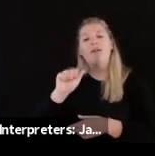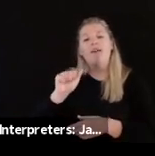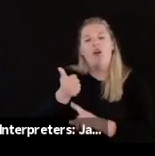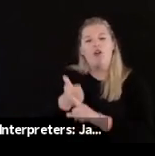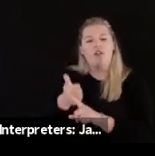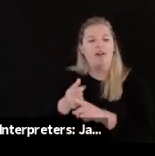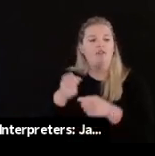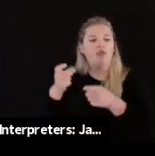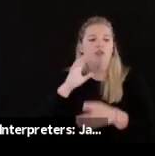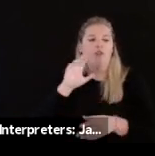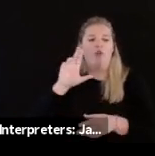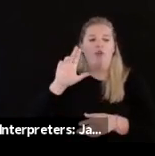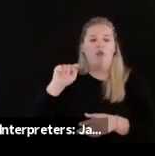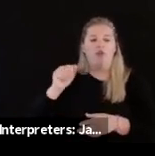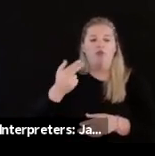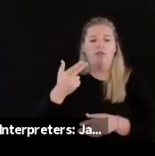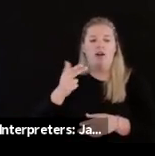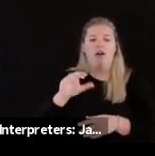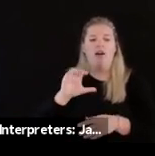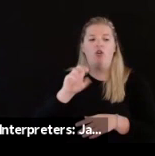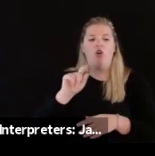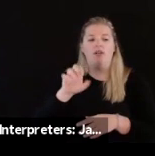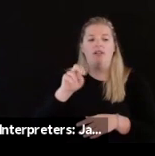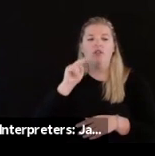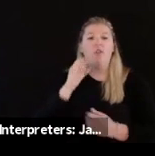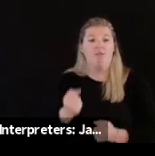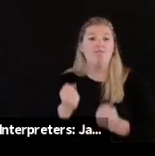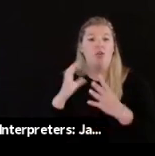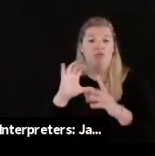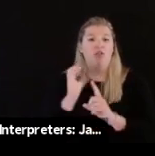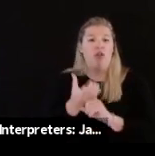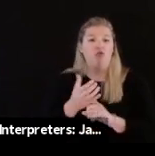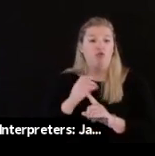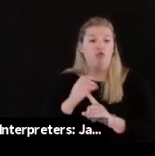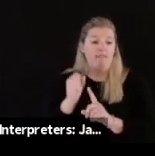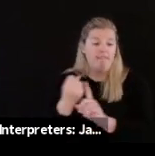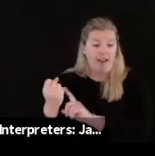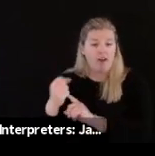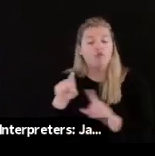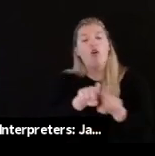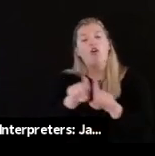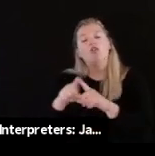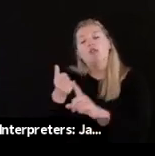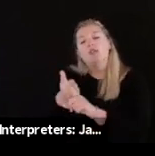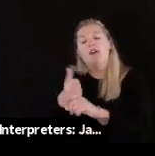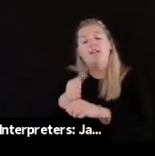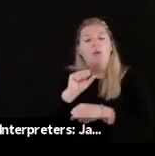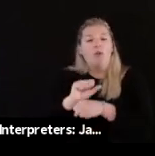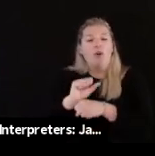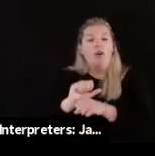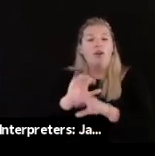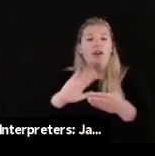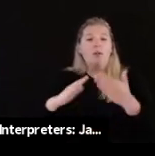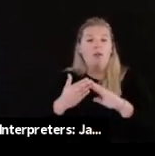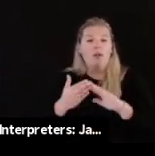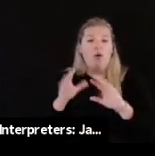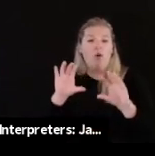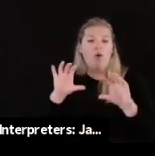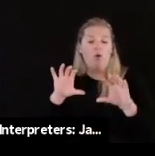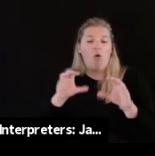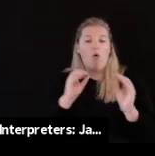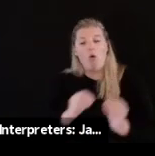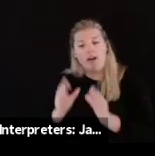Utah Division of Multicultural Affairs and has been working as a community organizer, advocate, and ally for